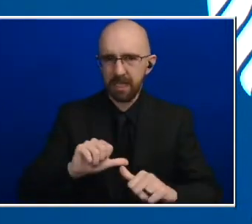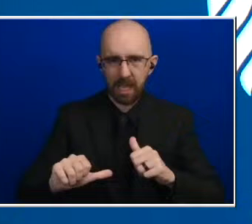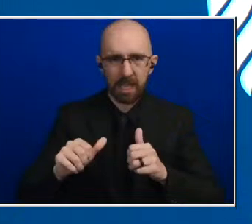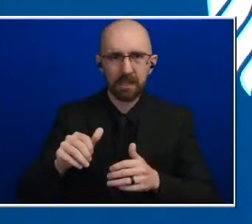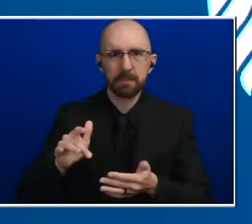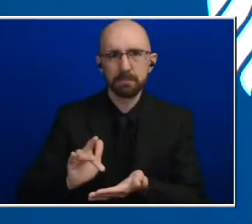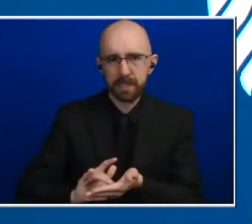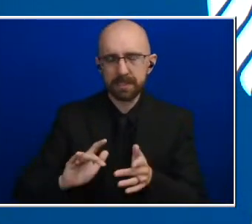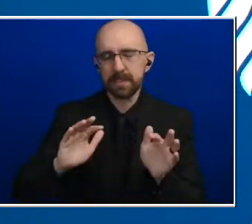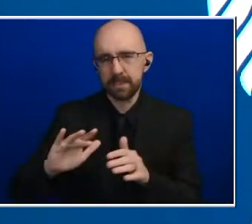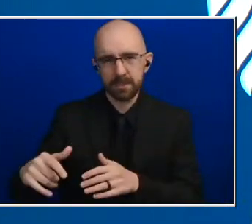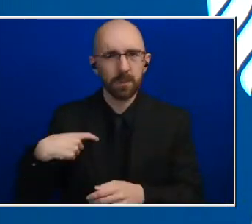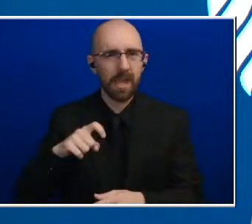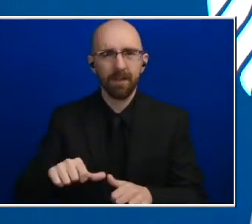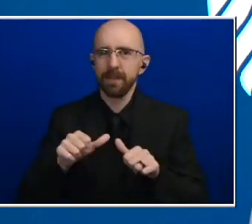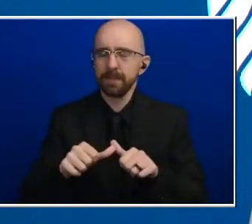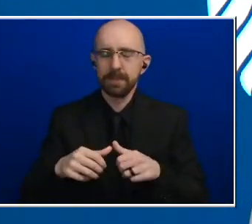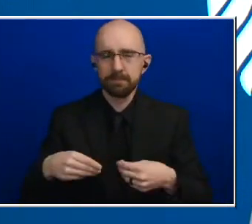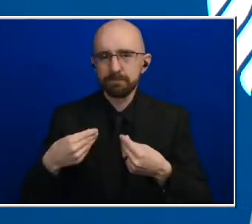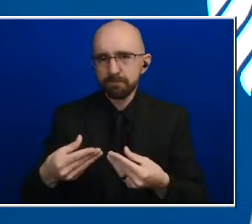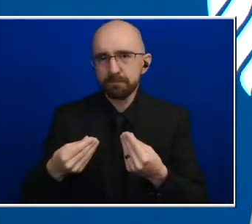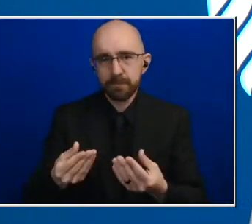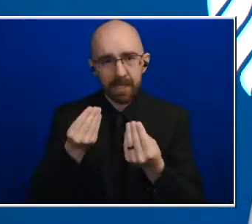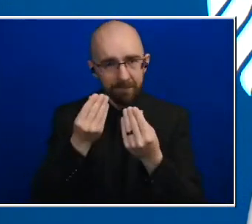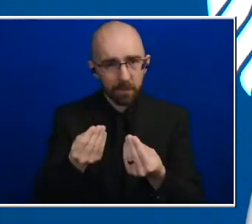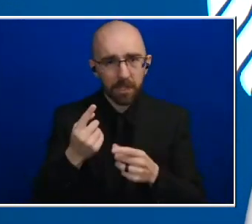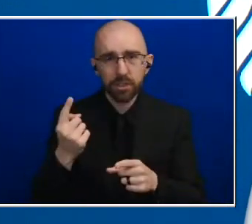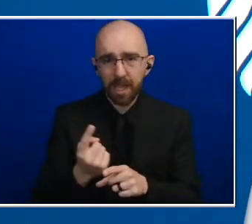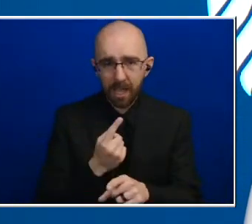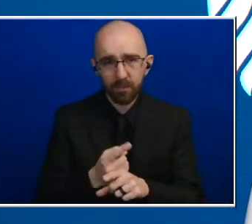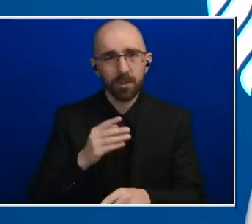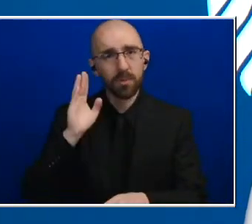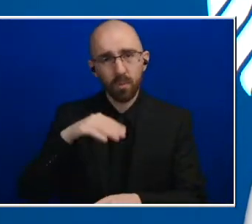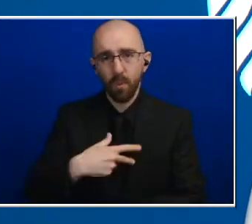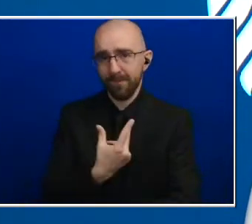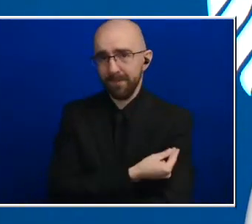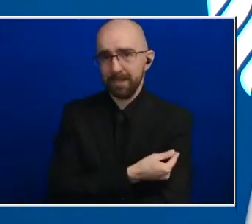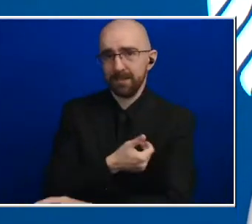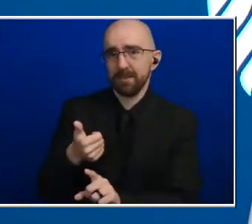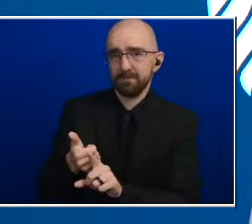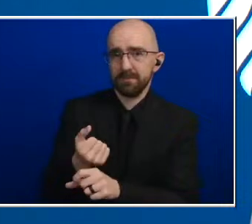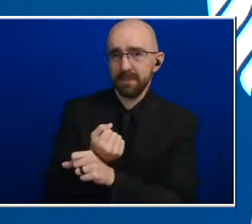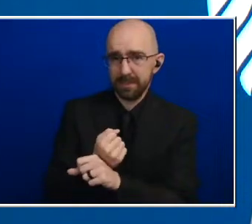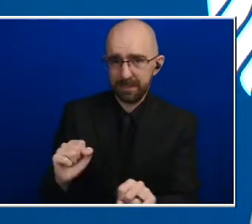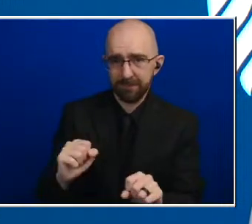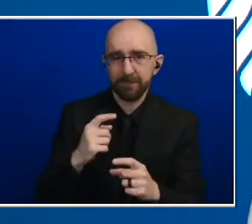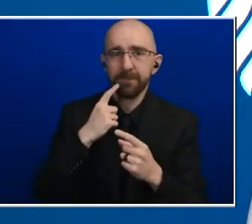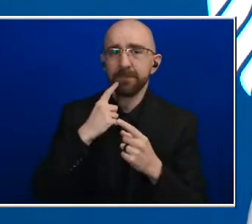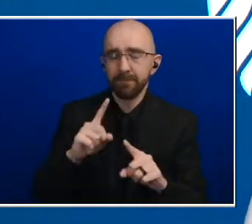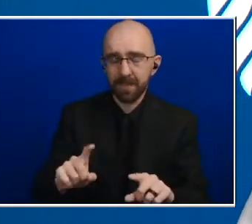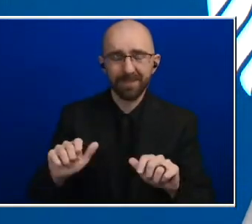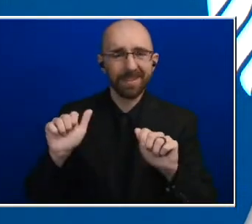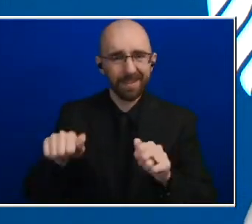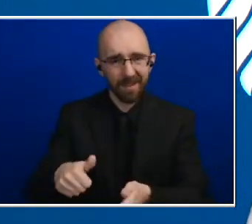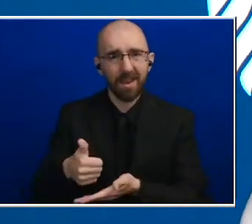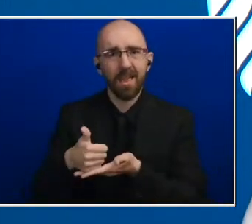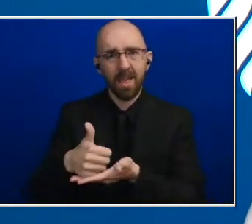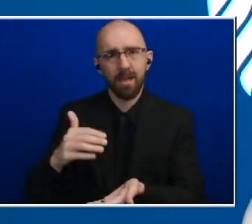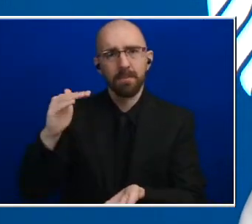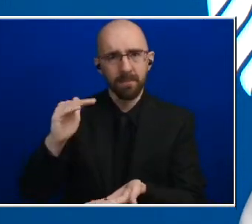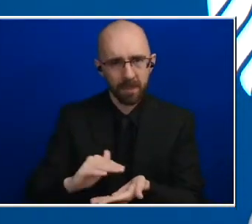to provide the accurate information. We know the vaccine is safe, it is effective, and it can help reduce all of these